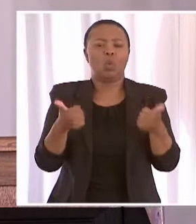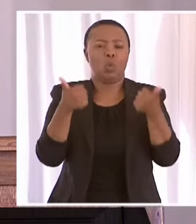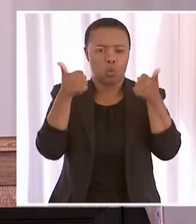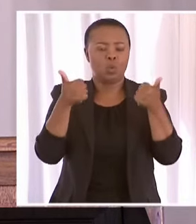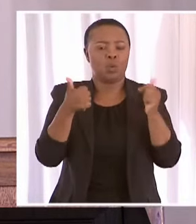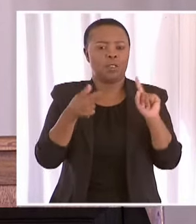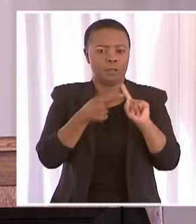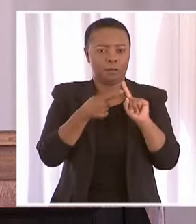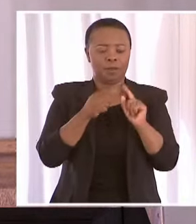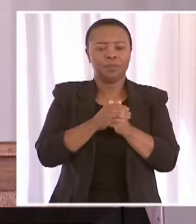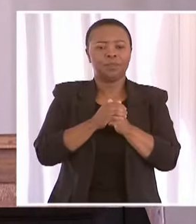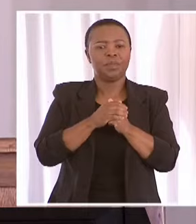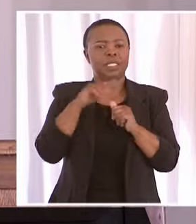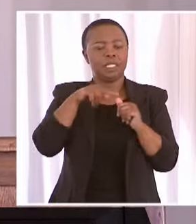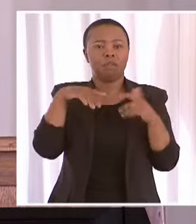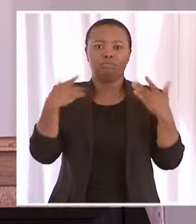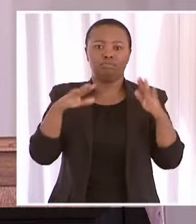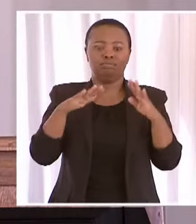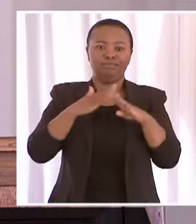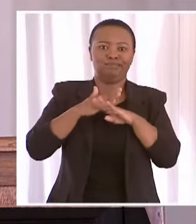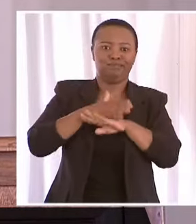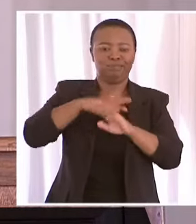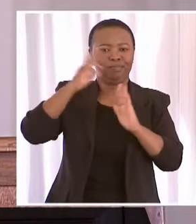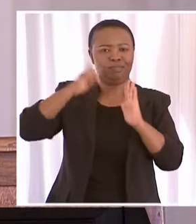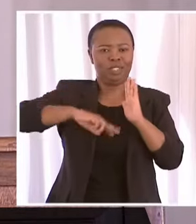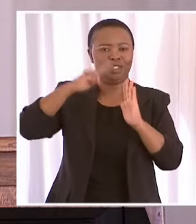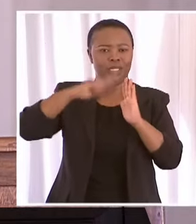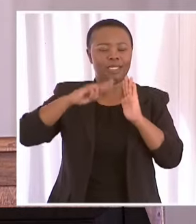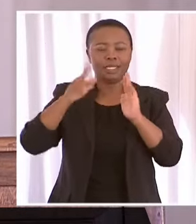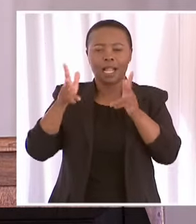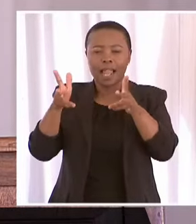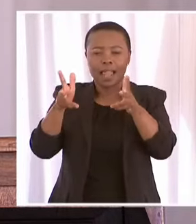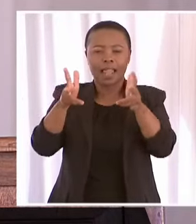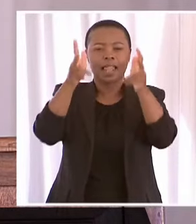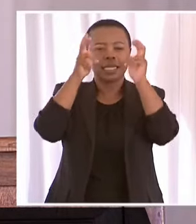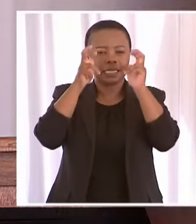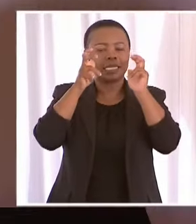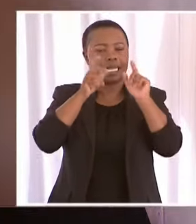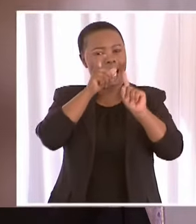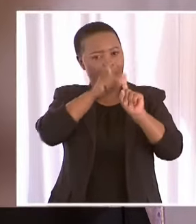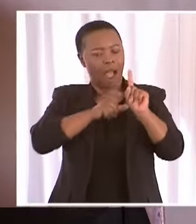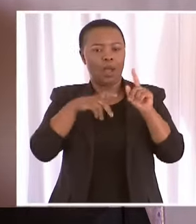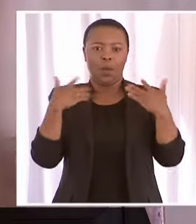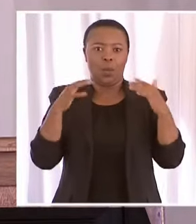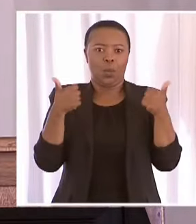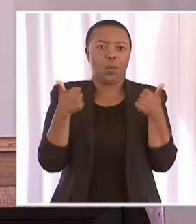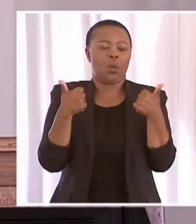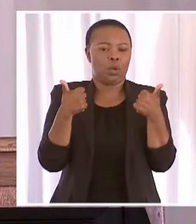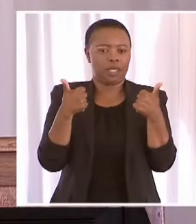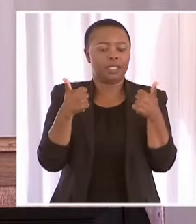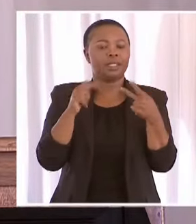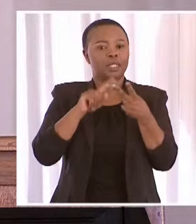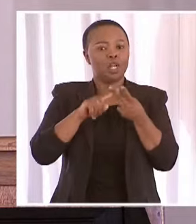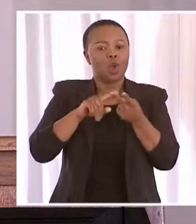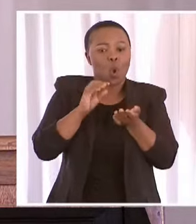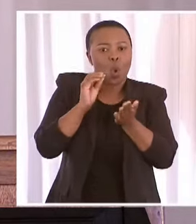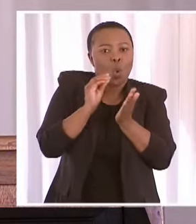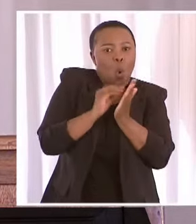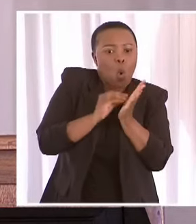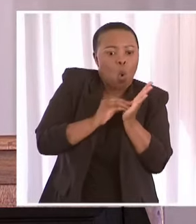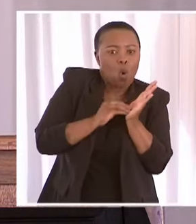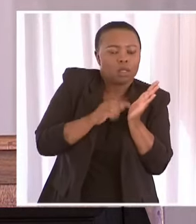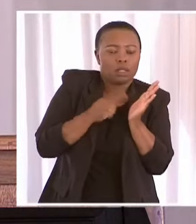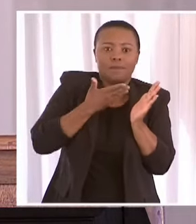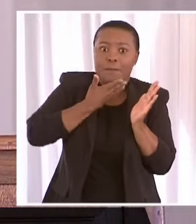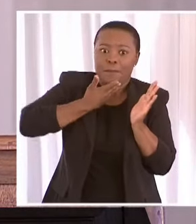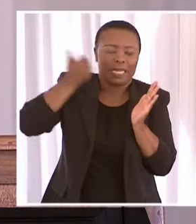He was a prolific reader, a good listener, and one of the best note takers that